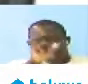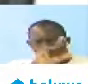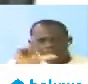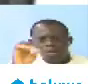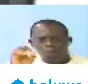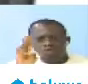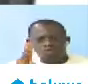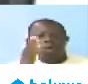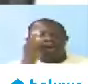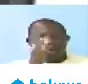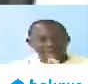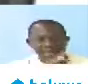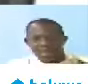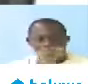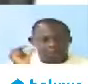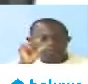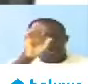is Balo.